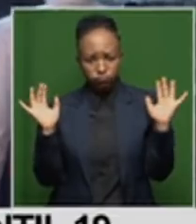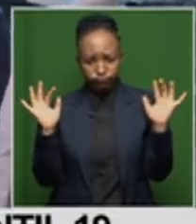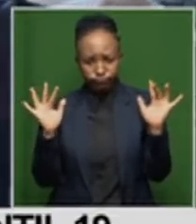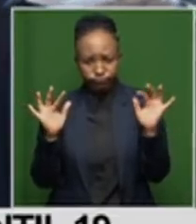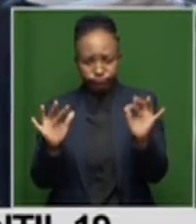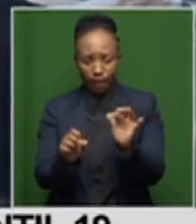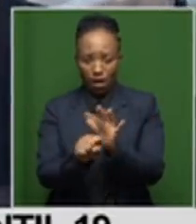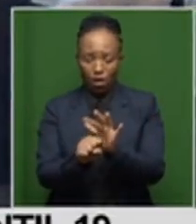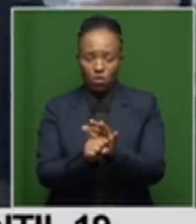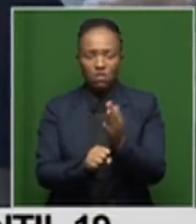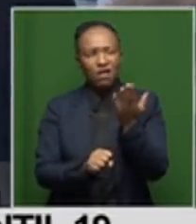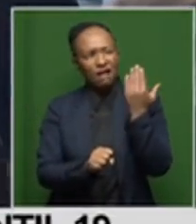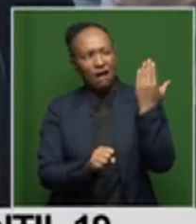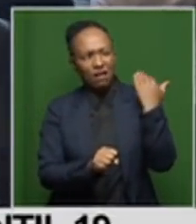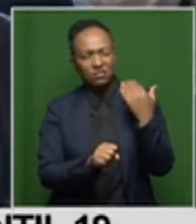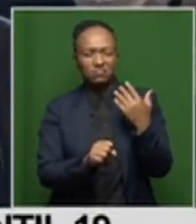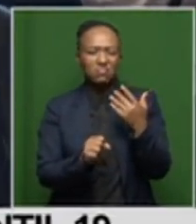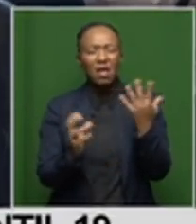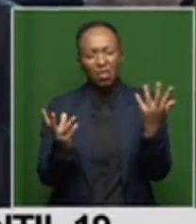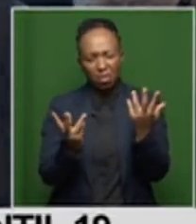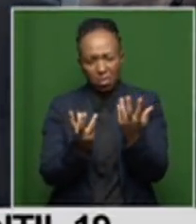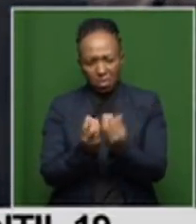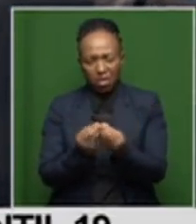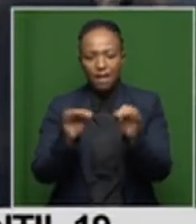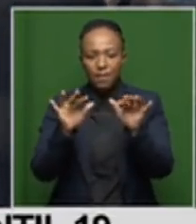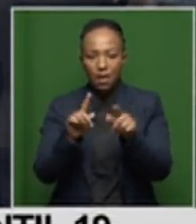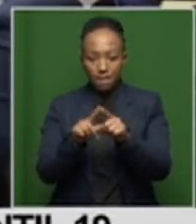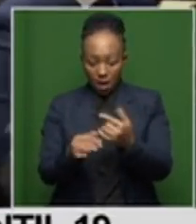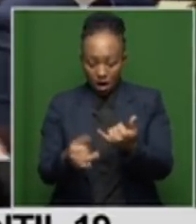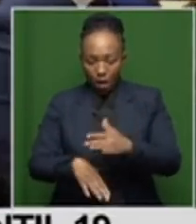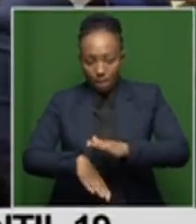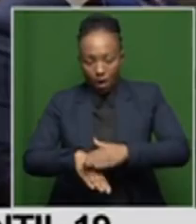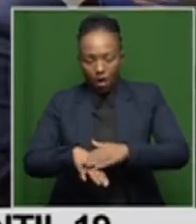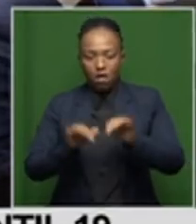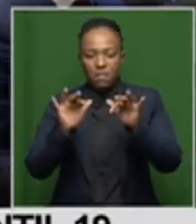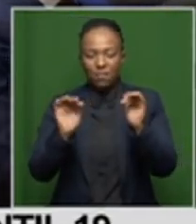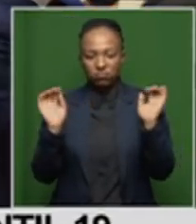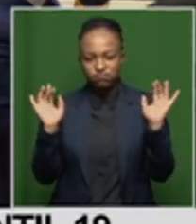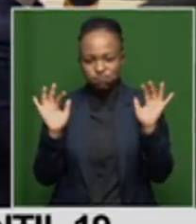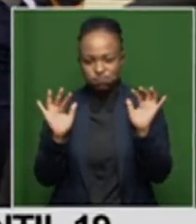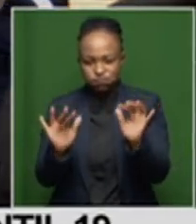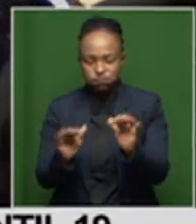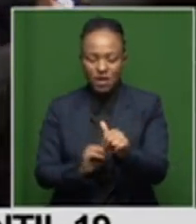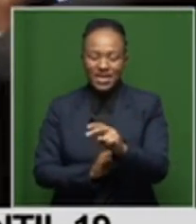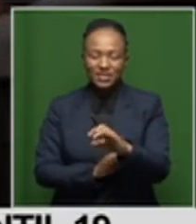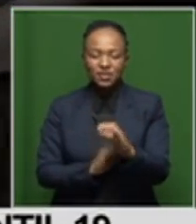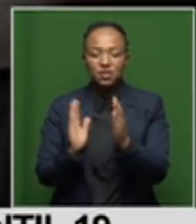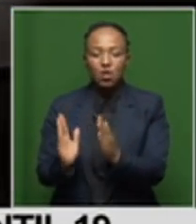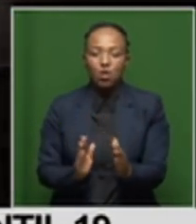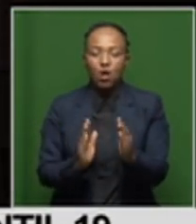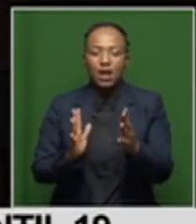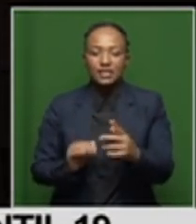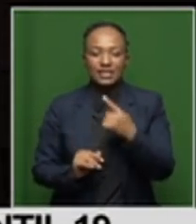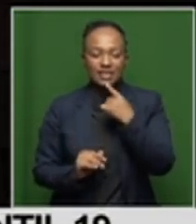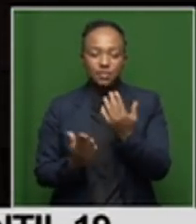when he had his case, it was less people, but there are more people now, and the ANC organisers saying that they expect at